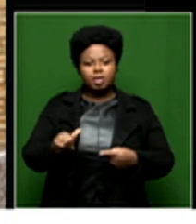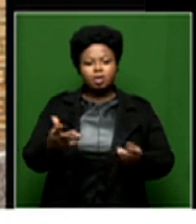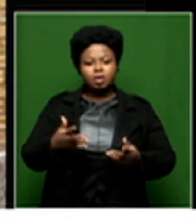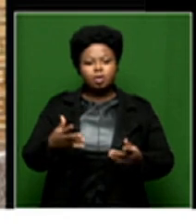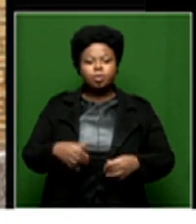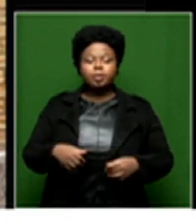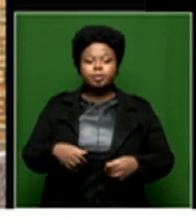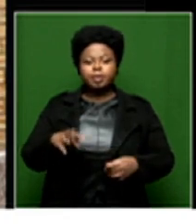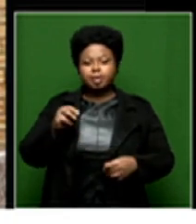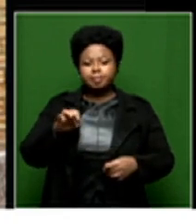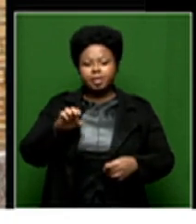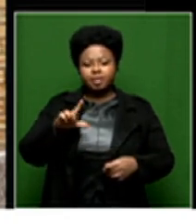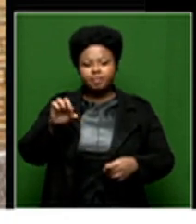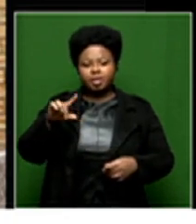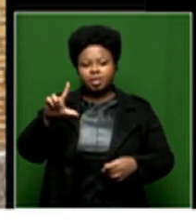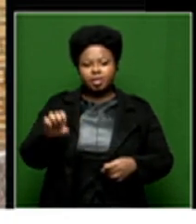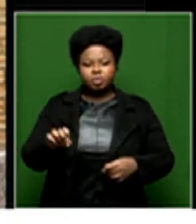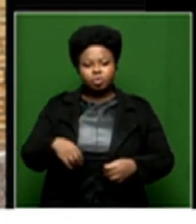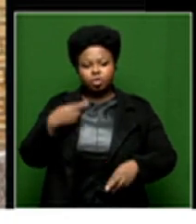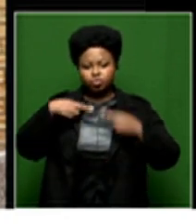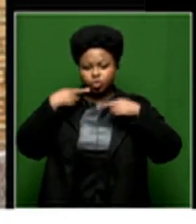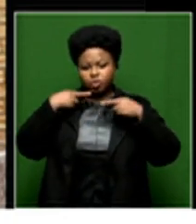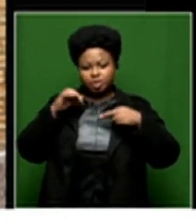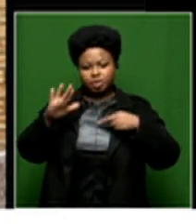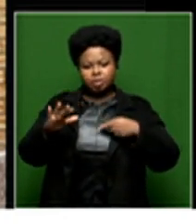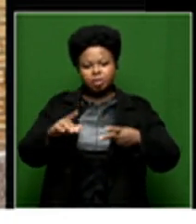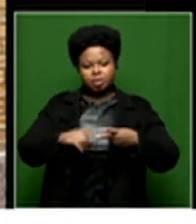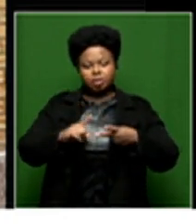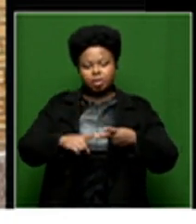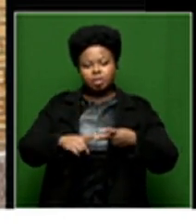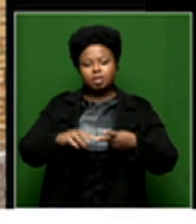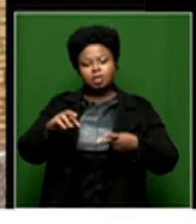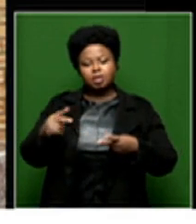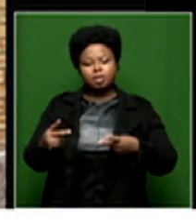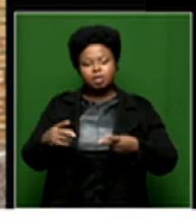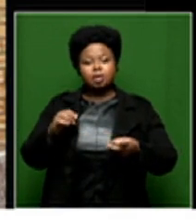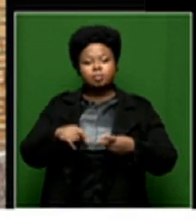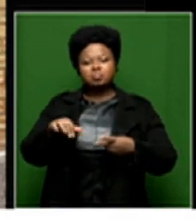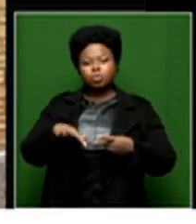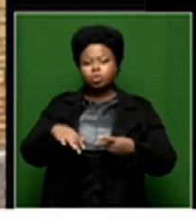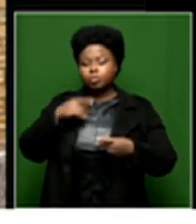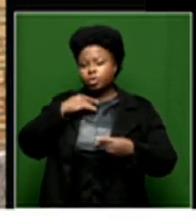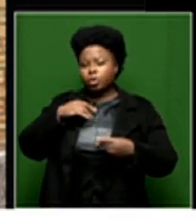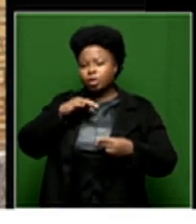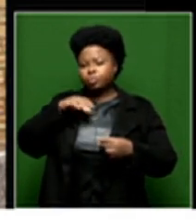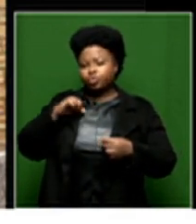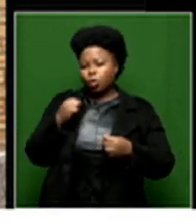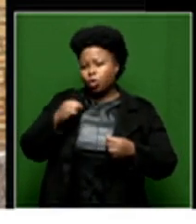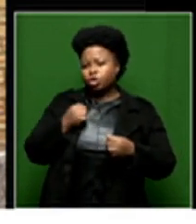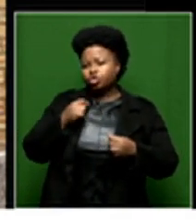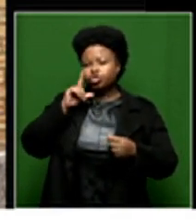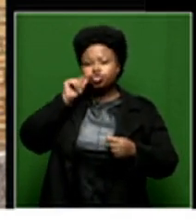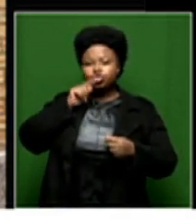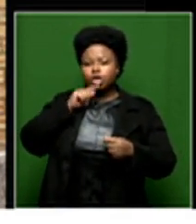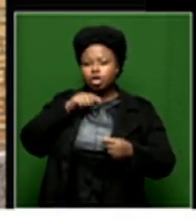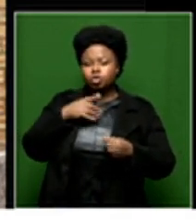Melville, which is a restaurant. And then we have a place called Have Wings. They sell strictly hot wings, so we wanted to